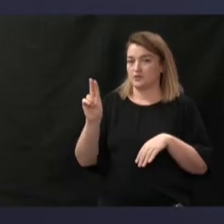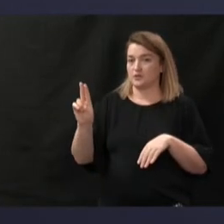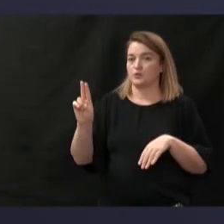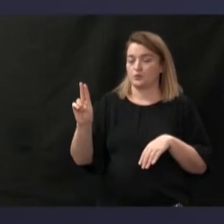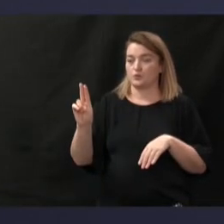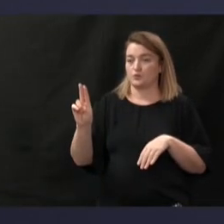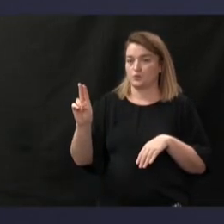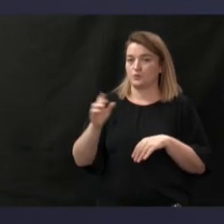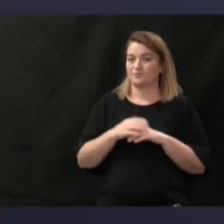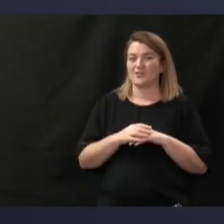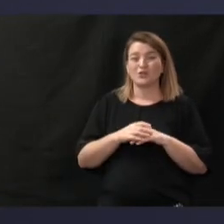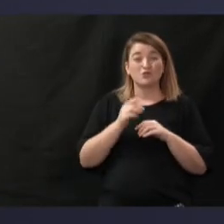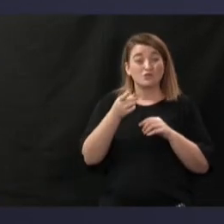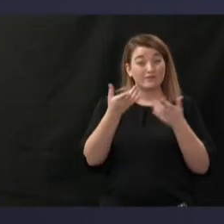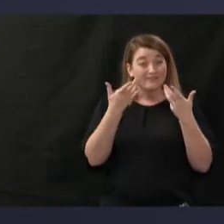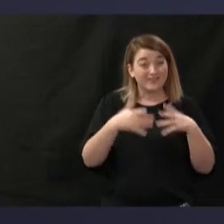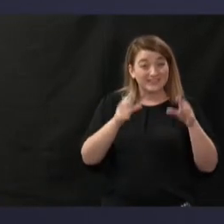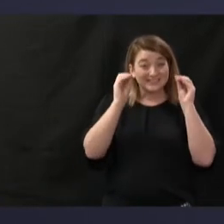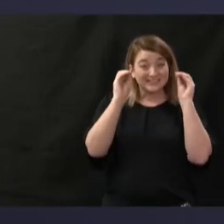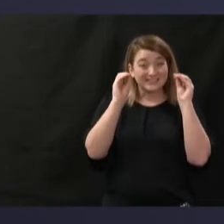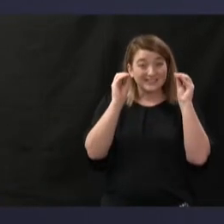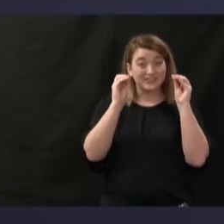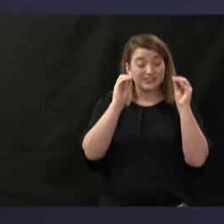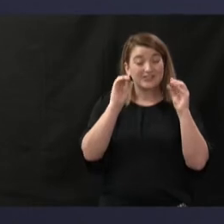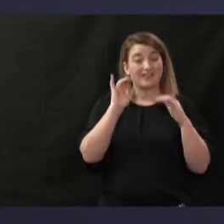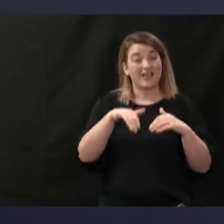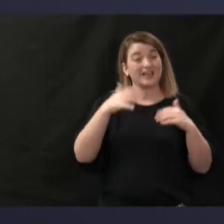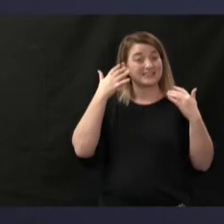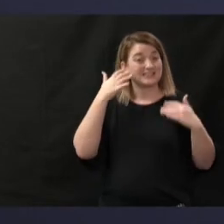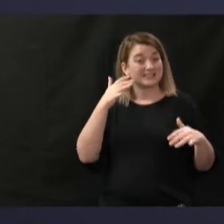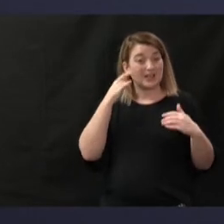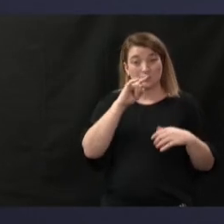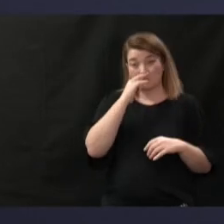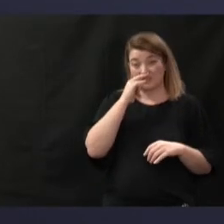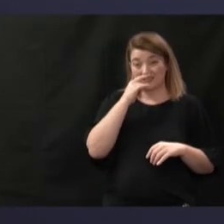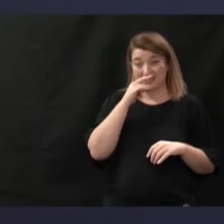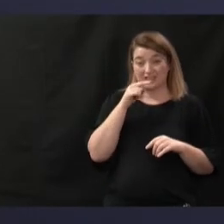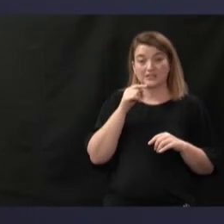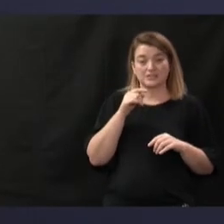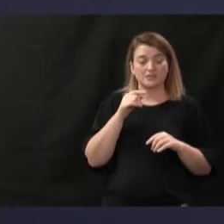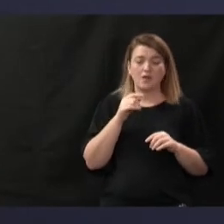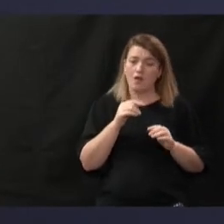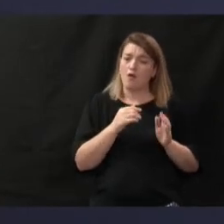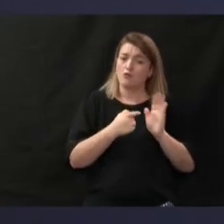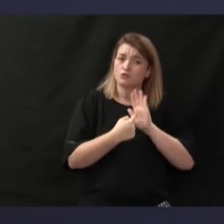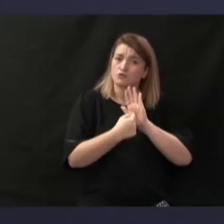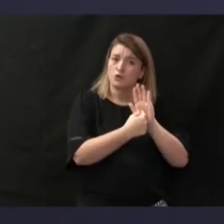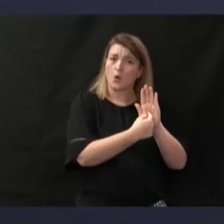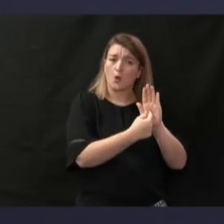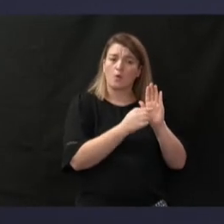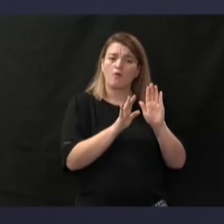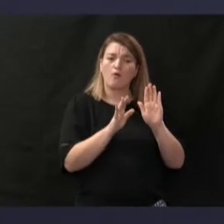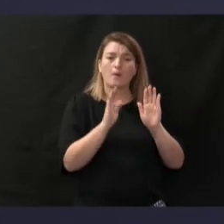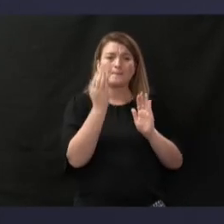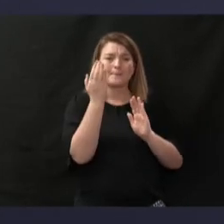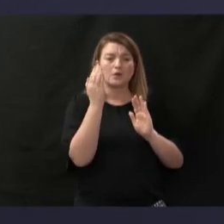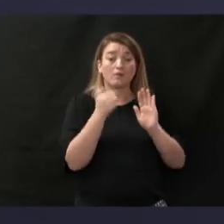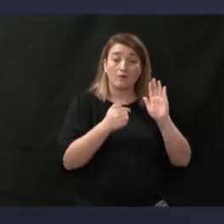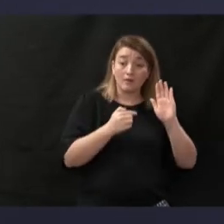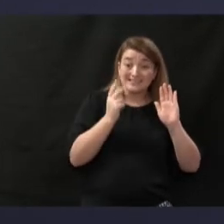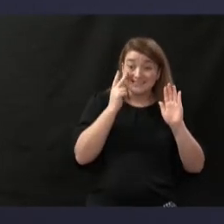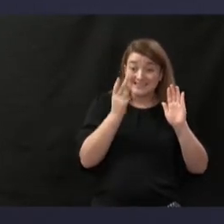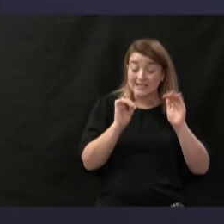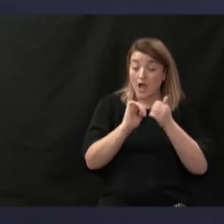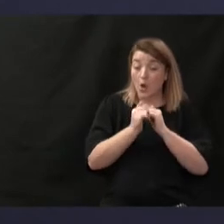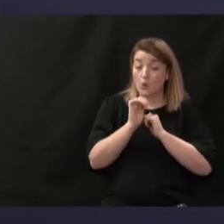second sound to kids, I think it's helpful for them to look at their mouth and see what their mouth is doing. Whenever I teach